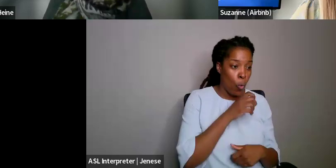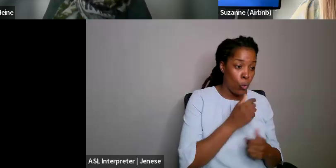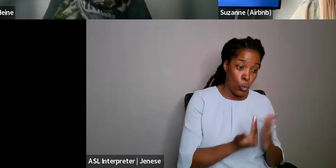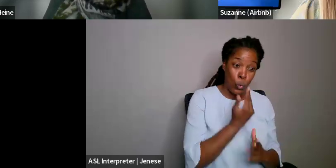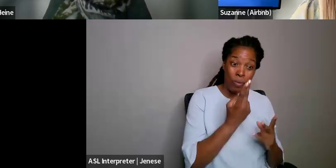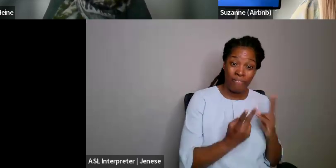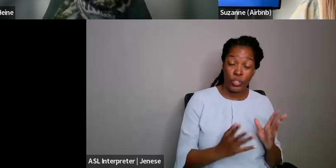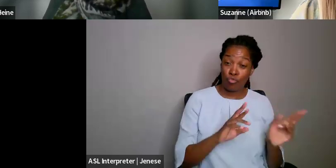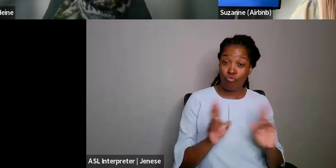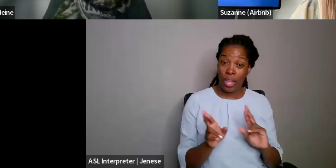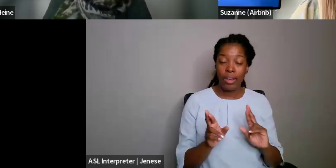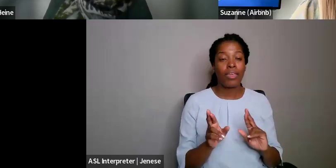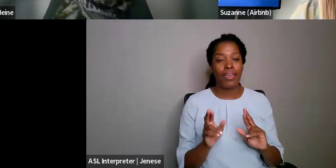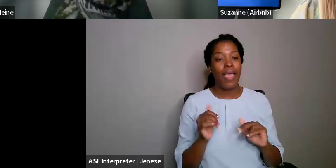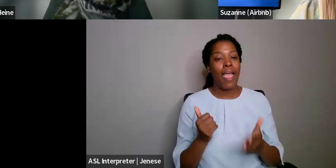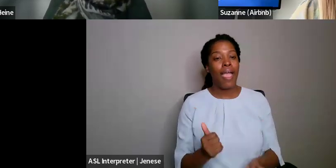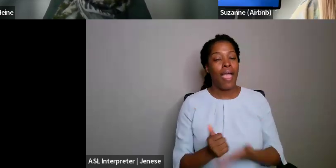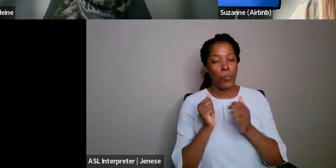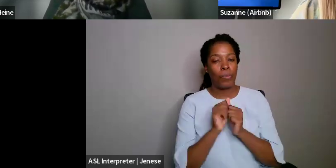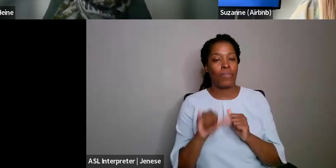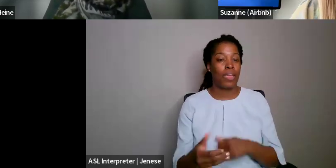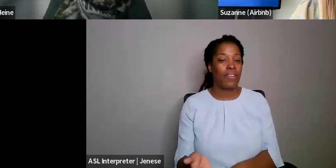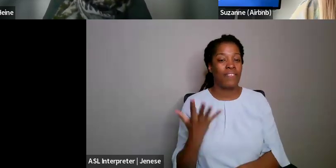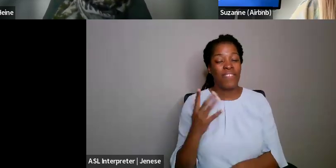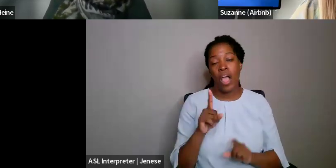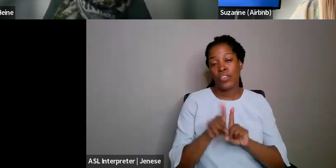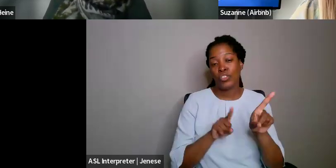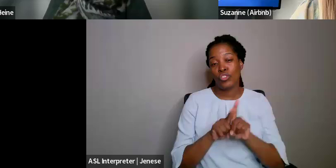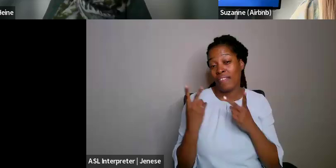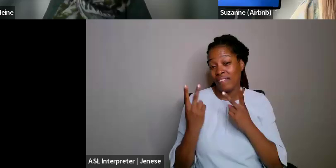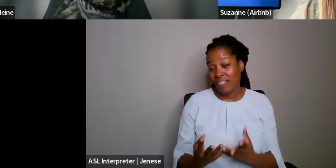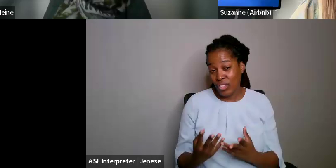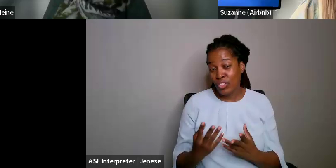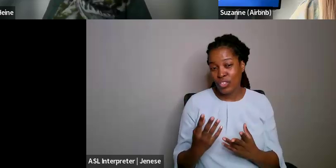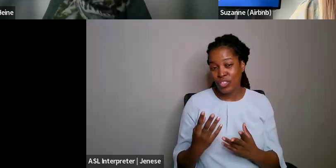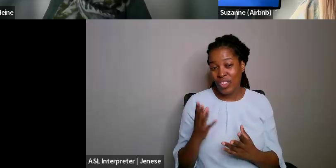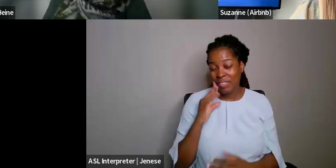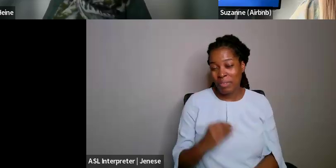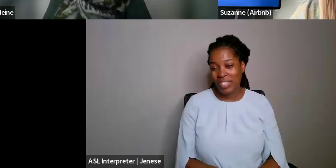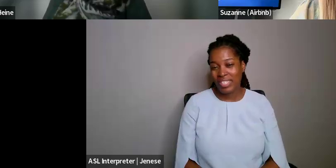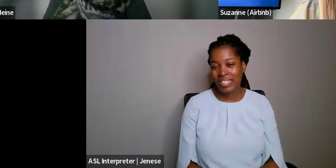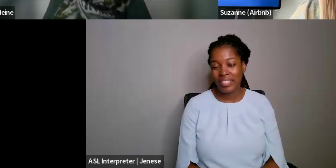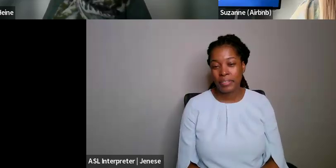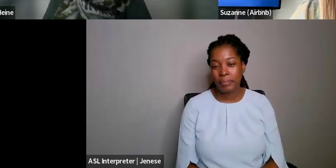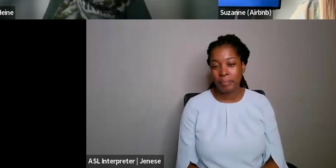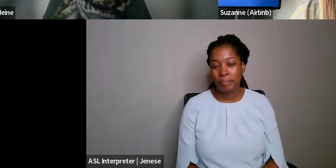5-star guest experiences. Excuse me, I'm going to wake up, page down,